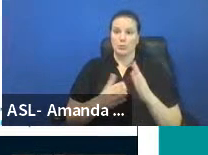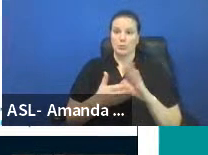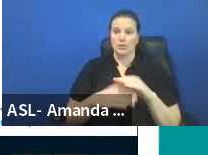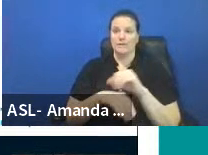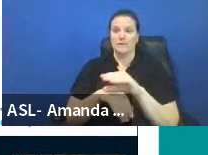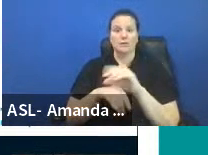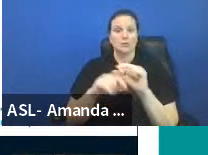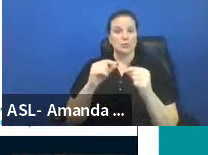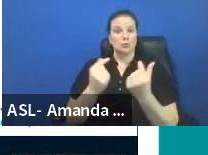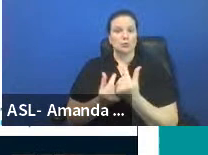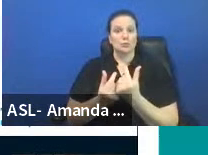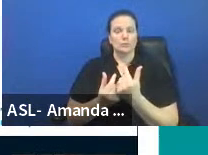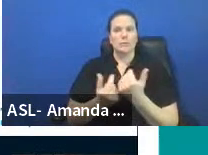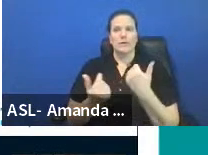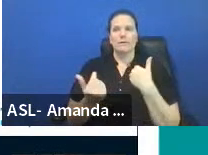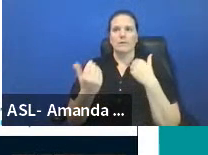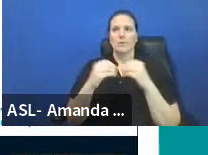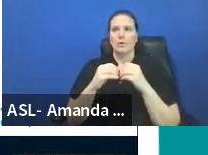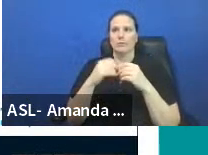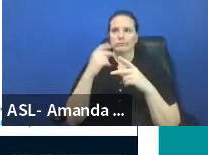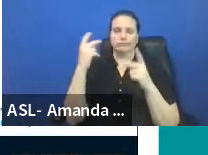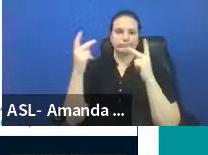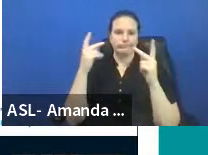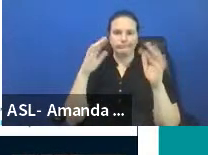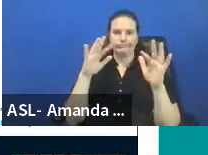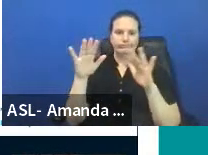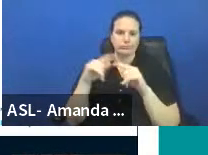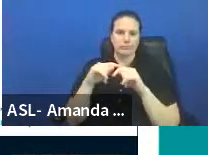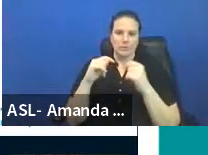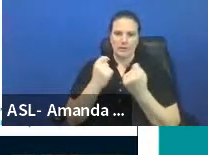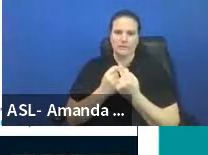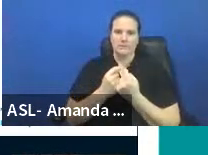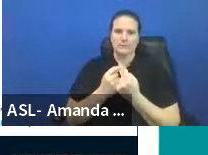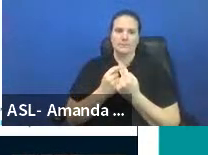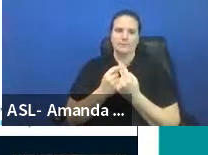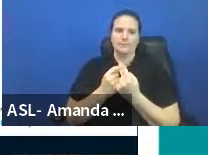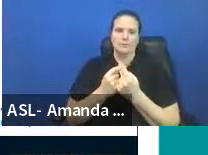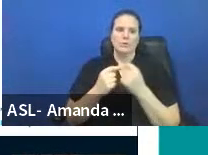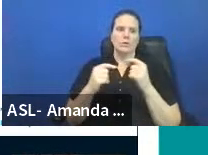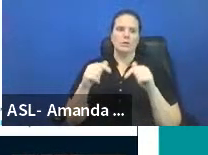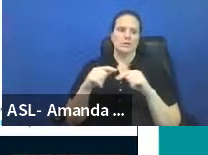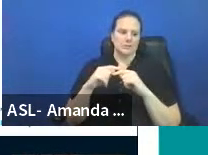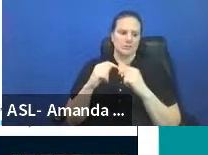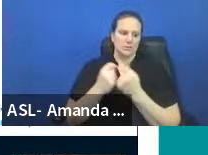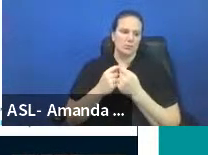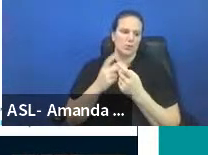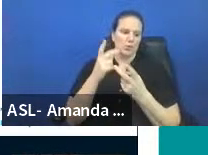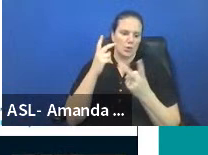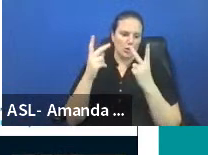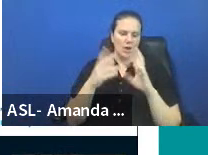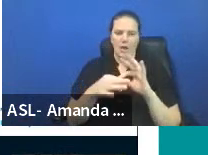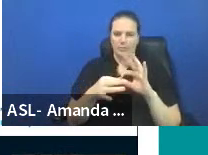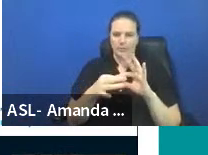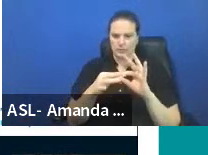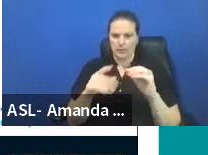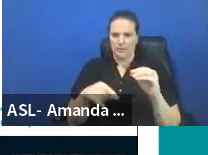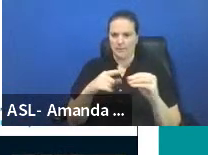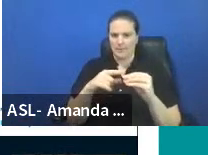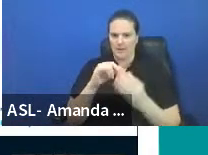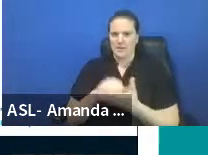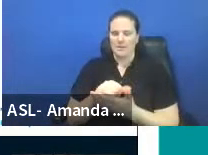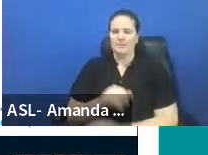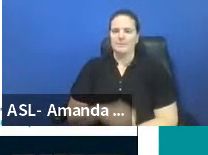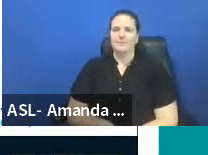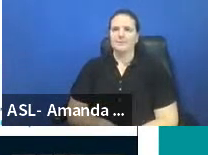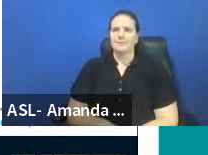advisory group that we will have more visuals for the team for this team to look at and comment on, but